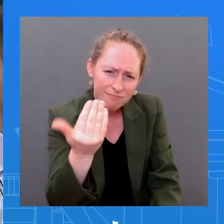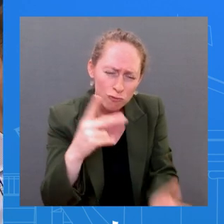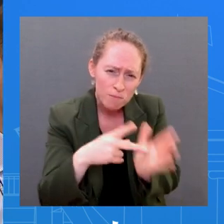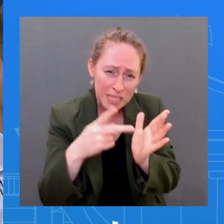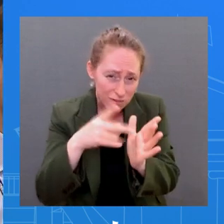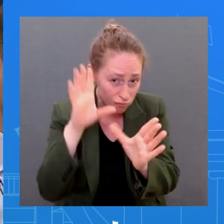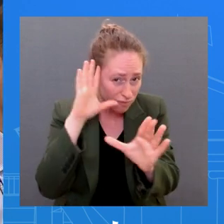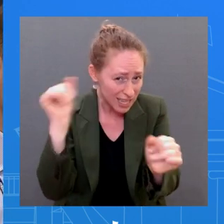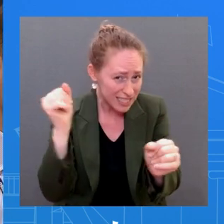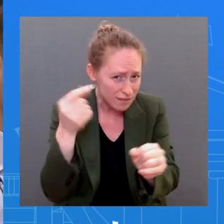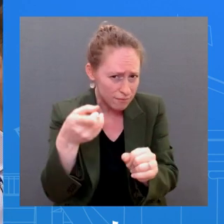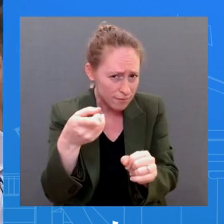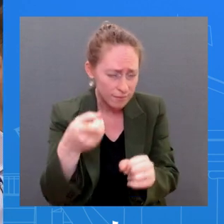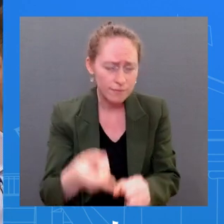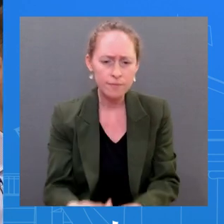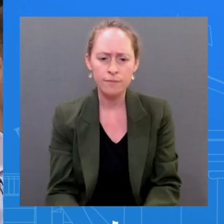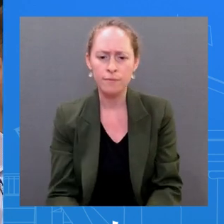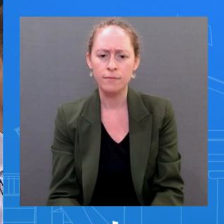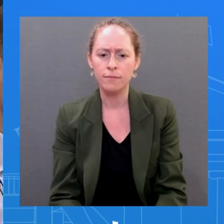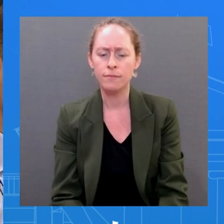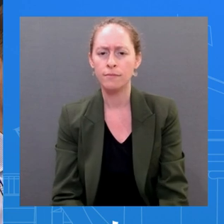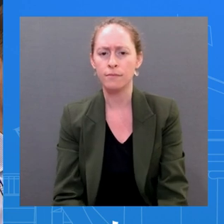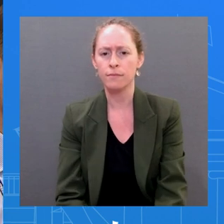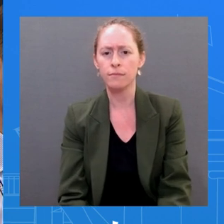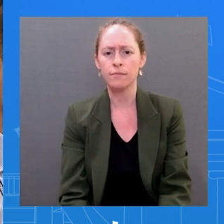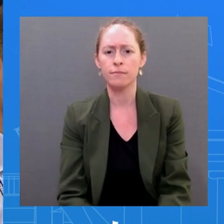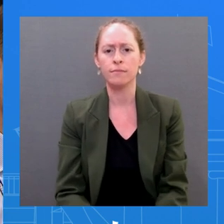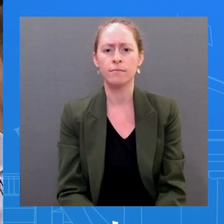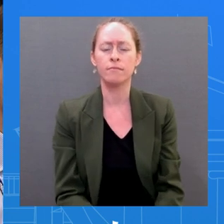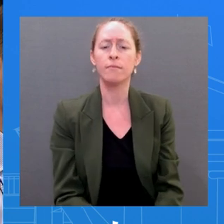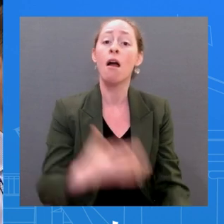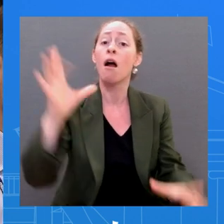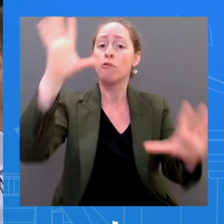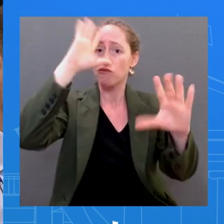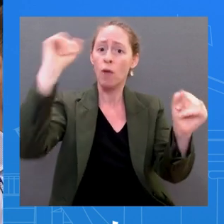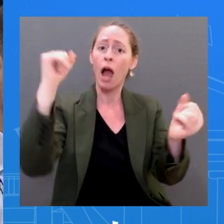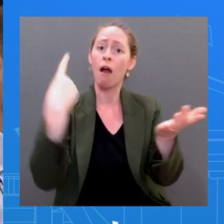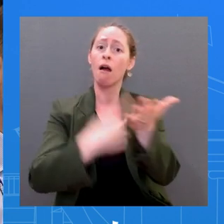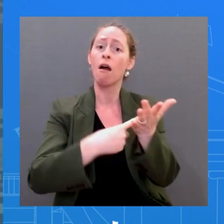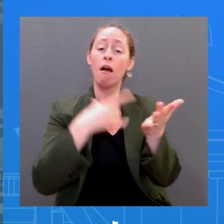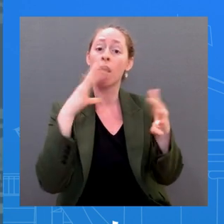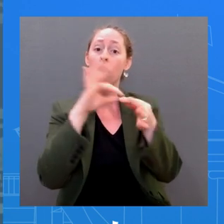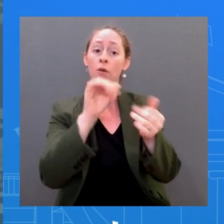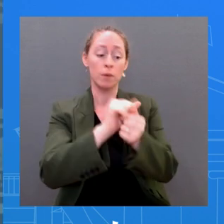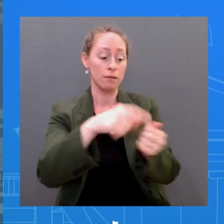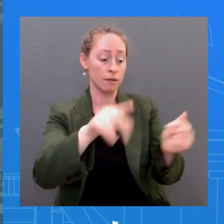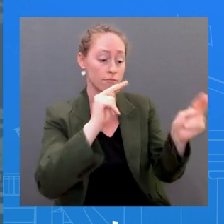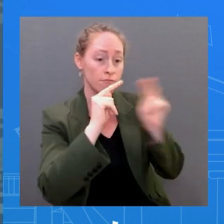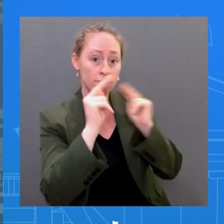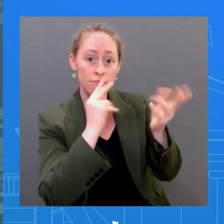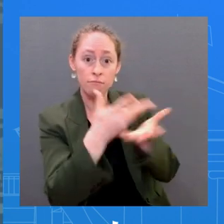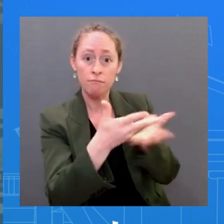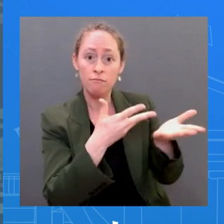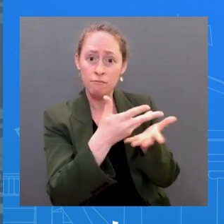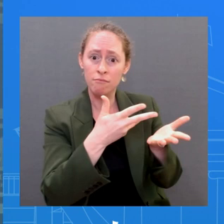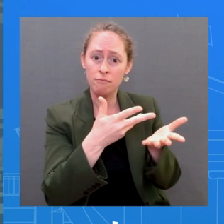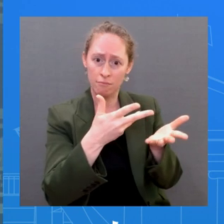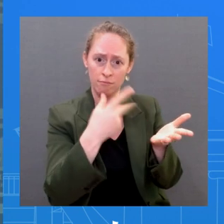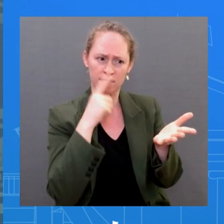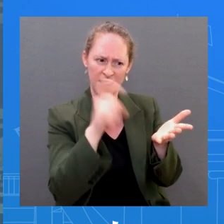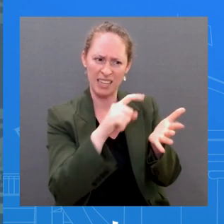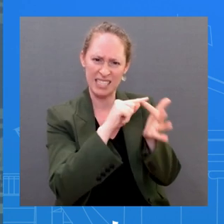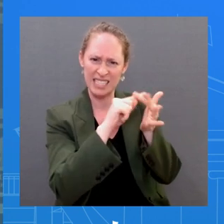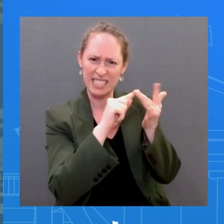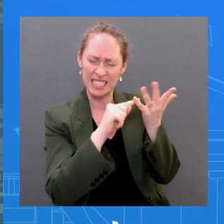his message to these negotiators that those gun measures need to be in the package? His message to the negotiators is that we have